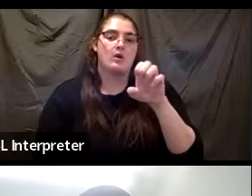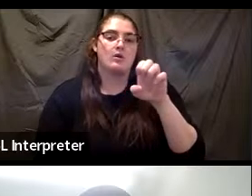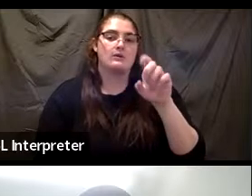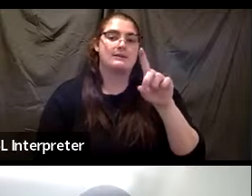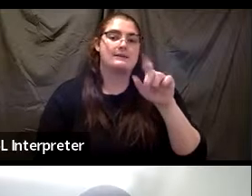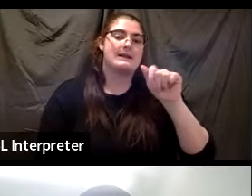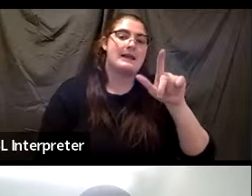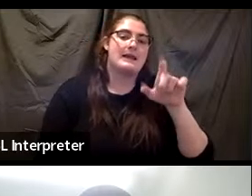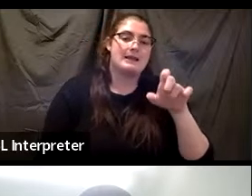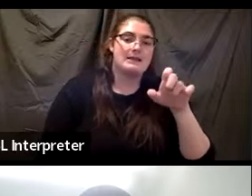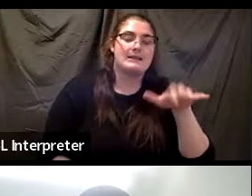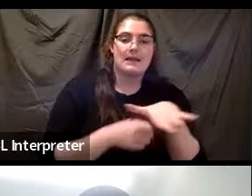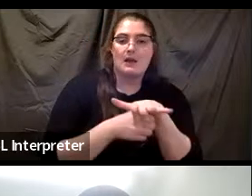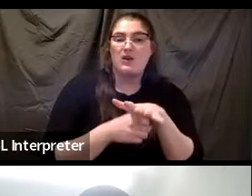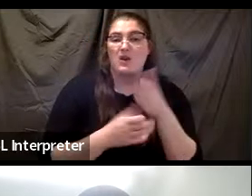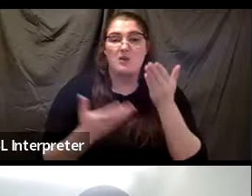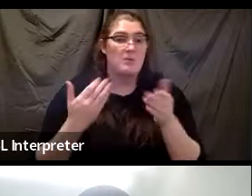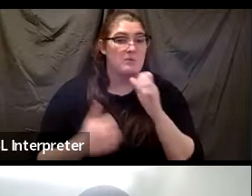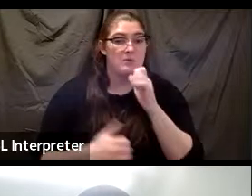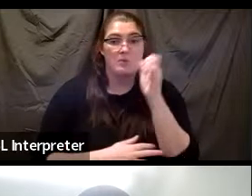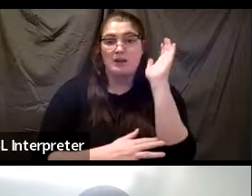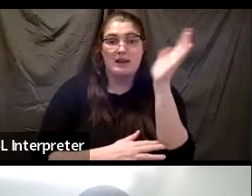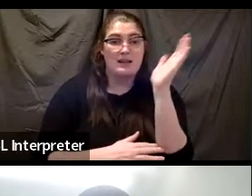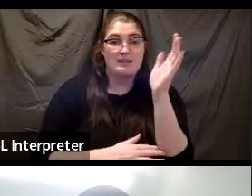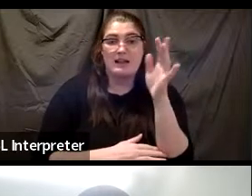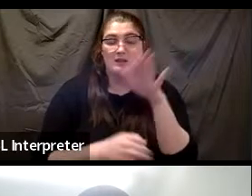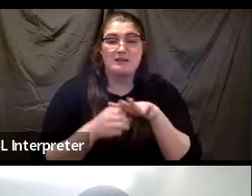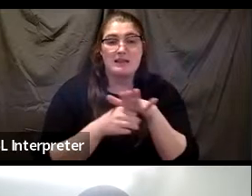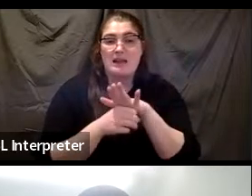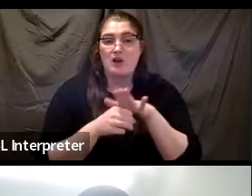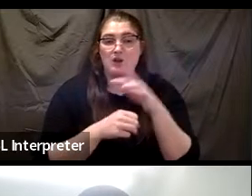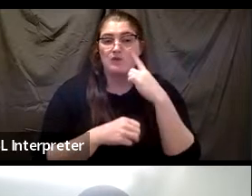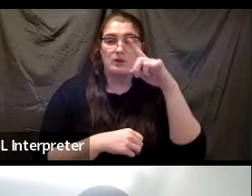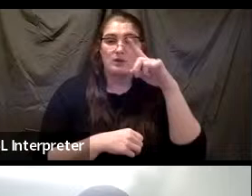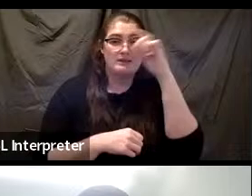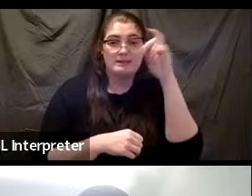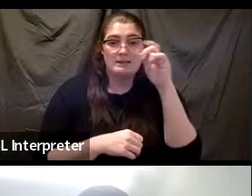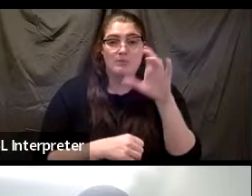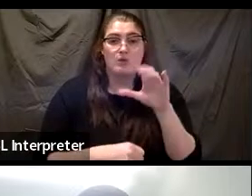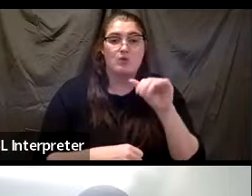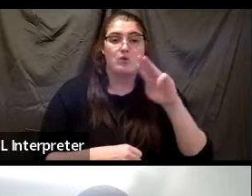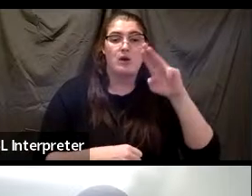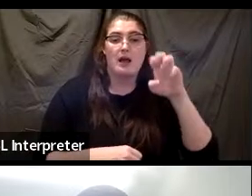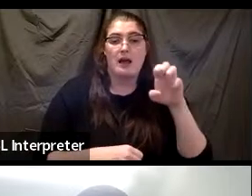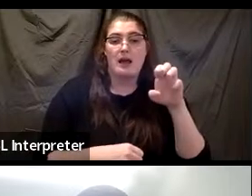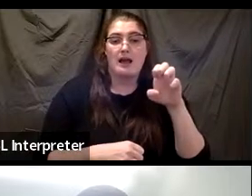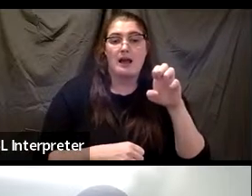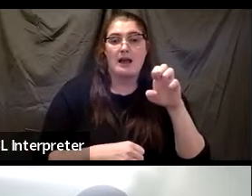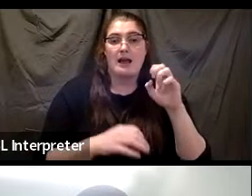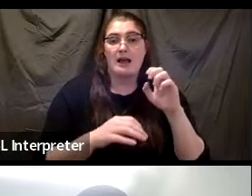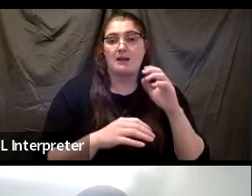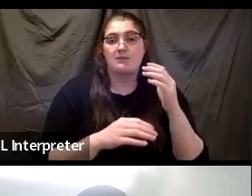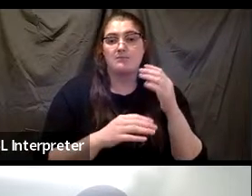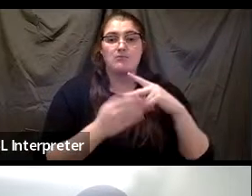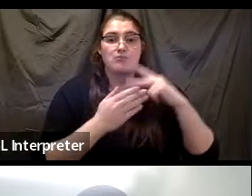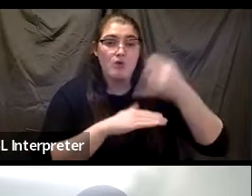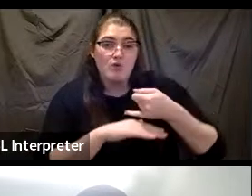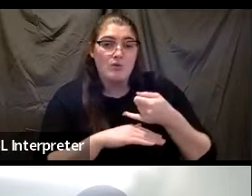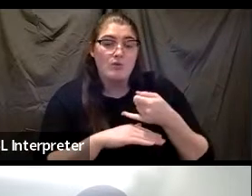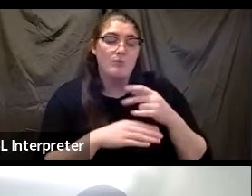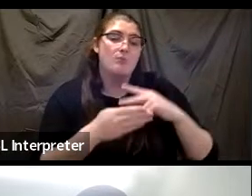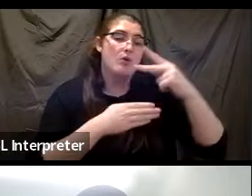They probably won't announce the areas for the summer crime initiative until May.